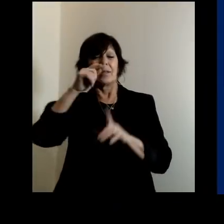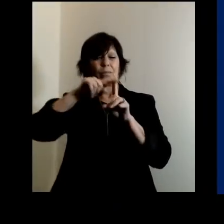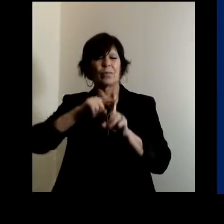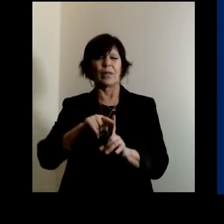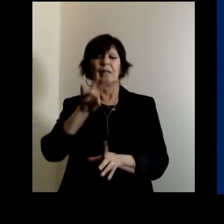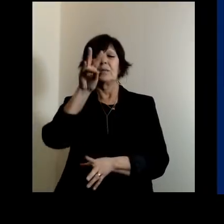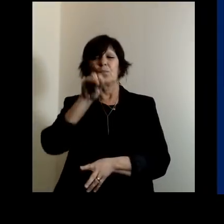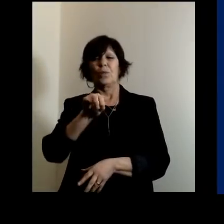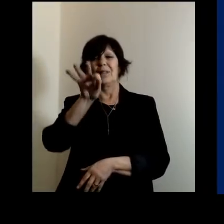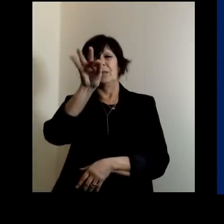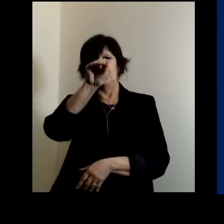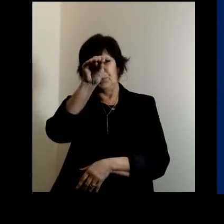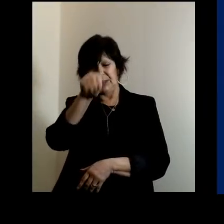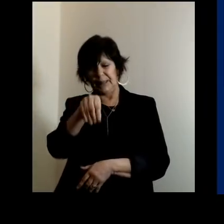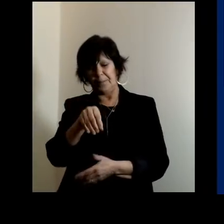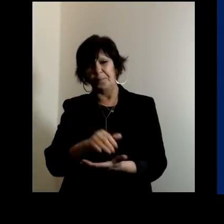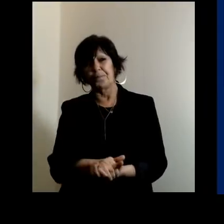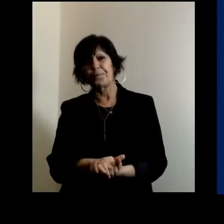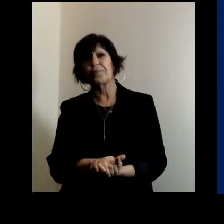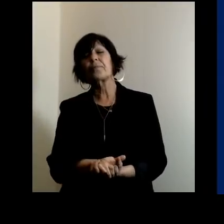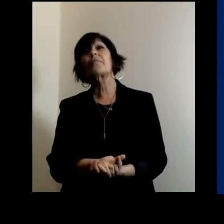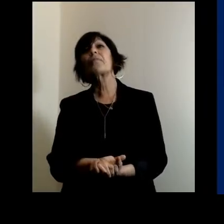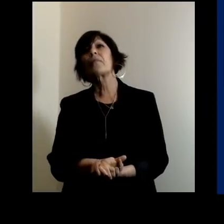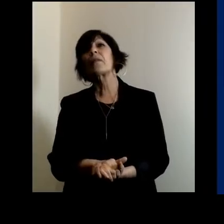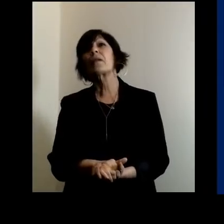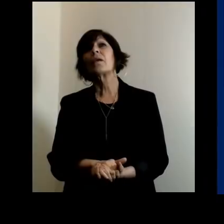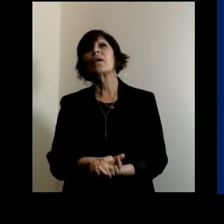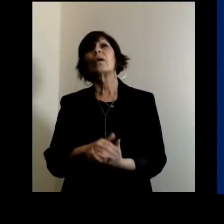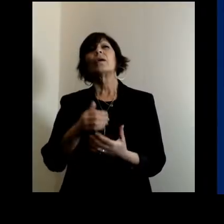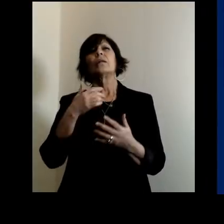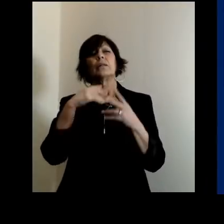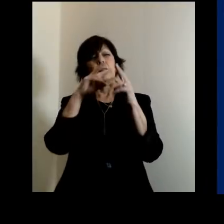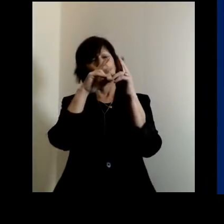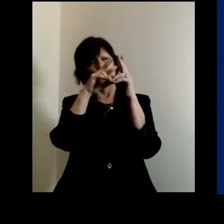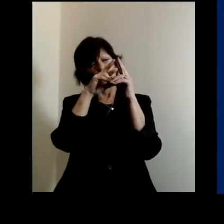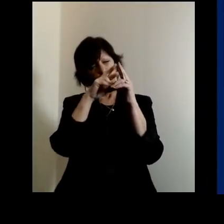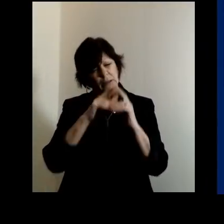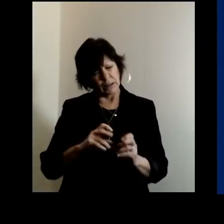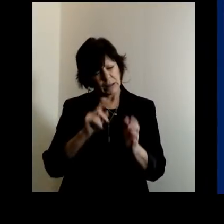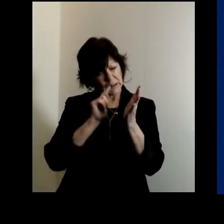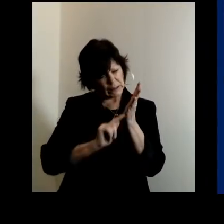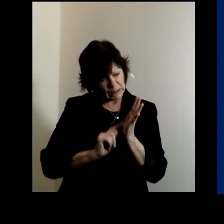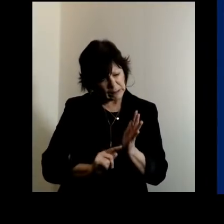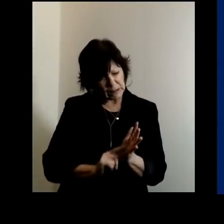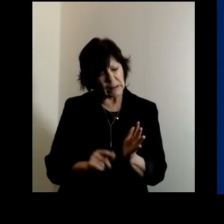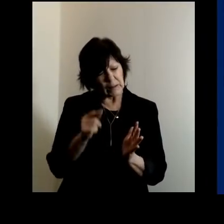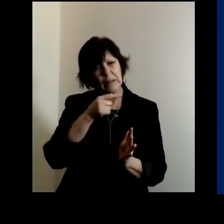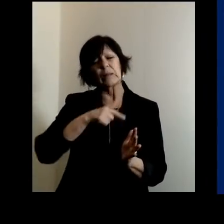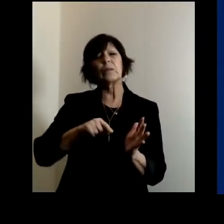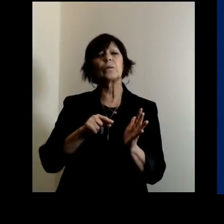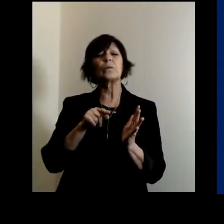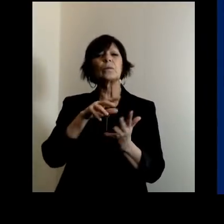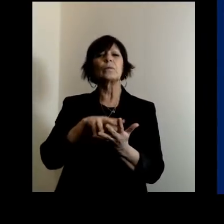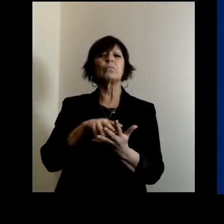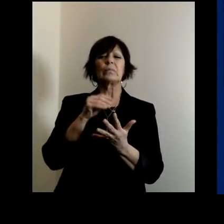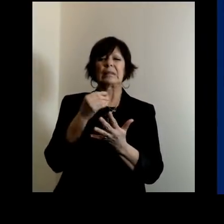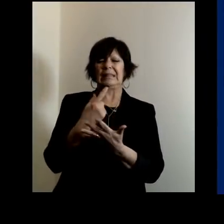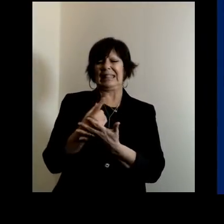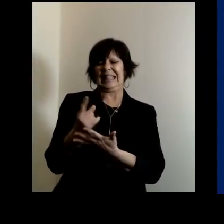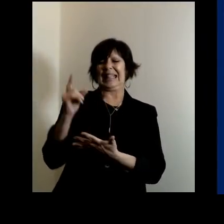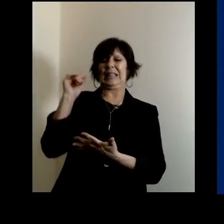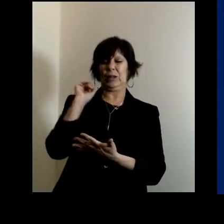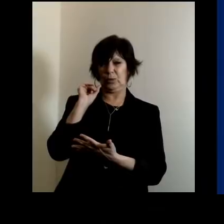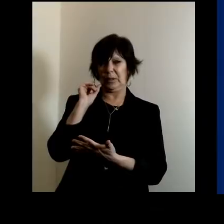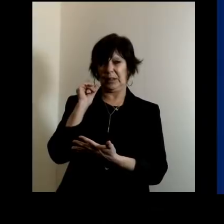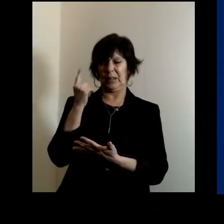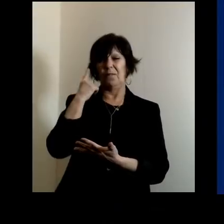7.9%. After doing some further digging, we determined that in the past week alone that for some of